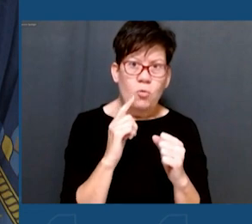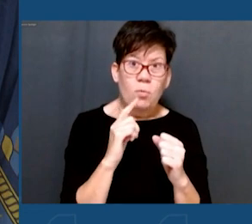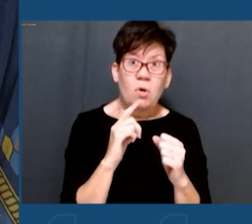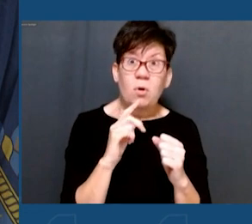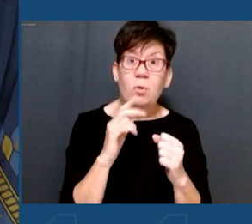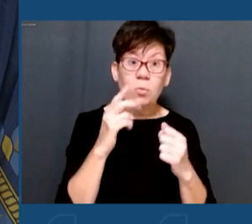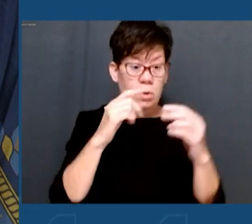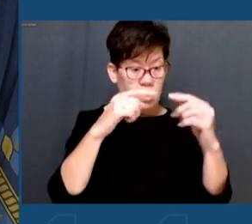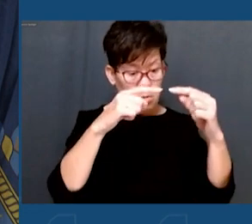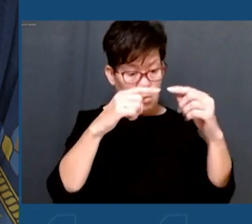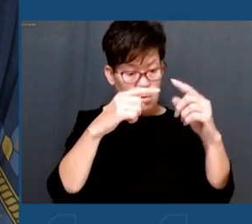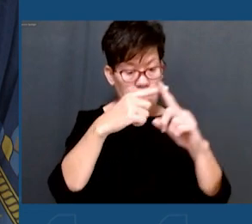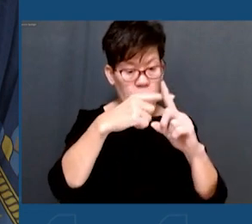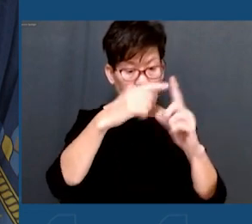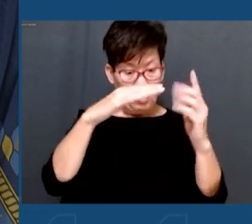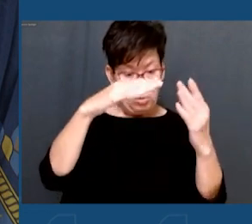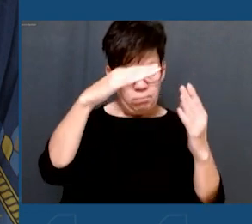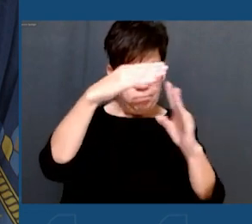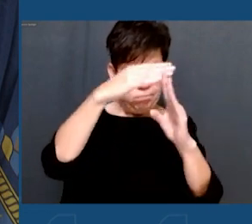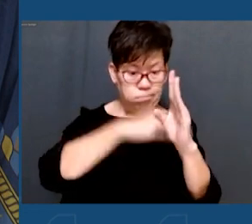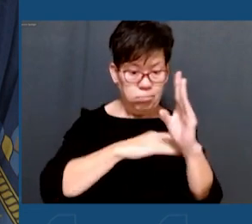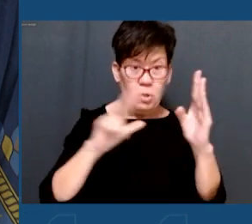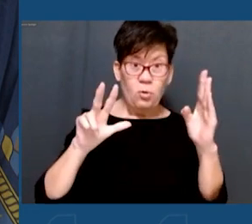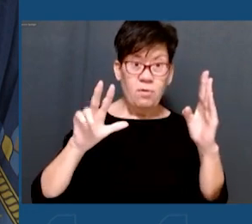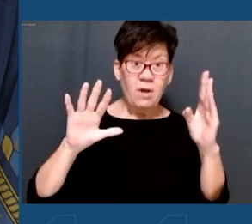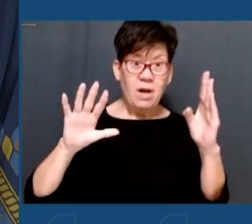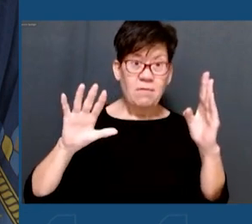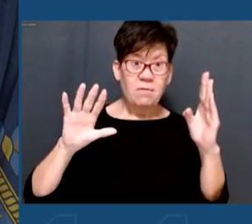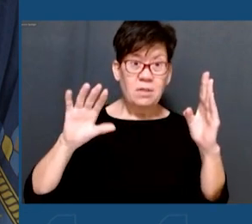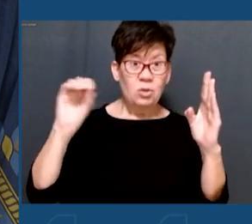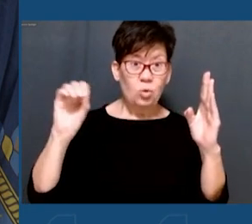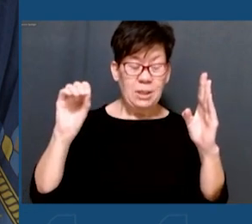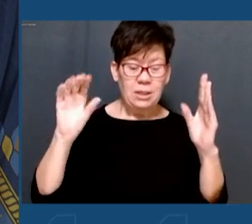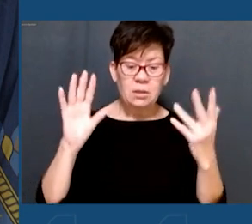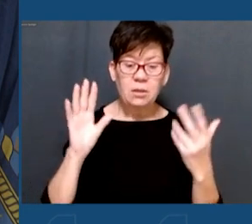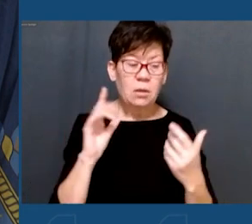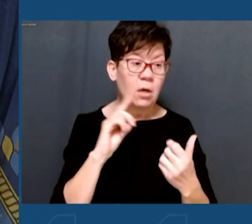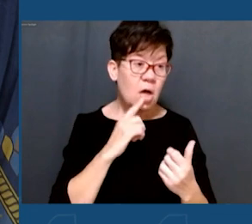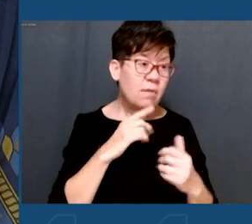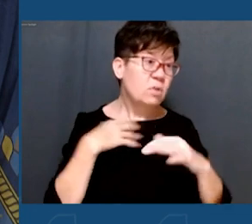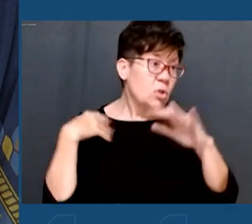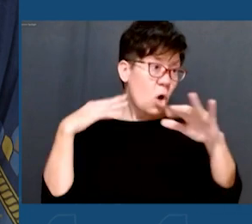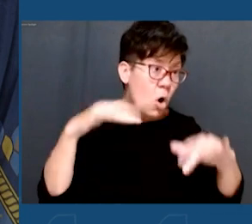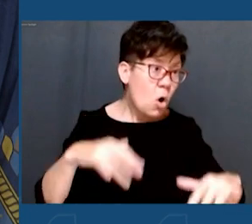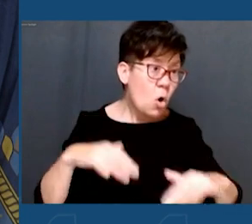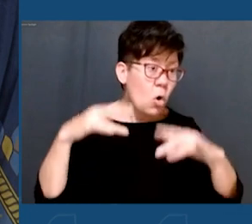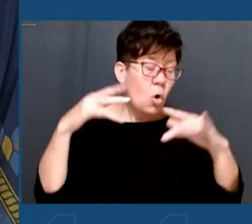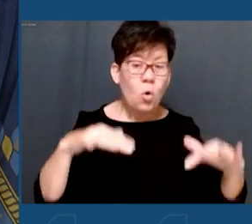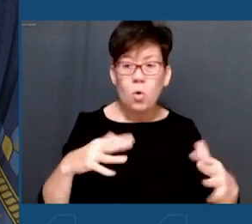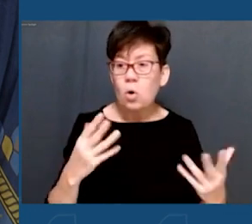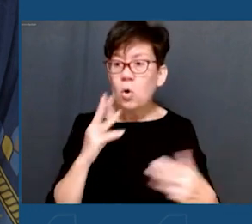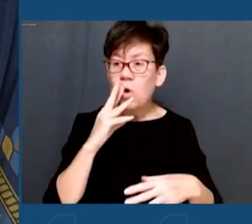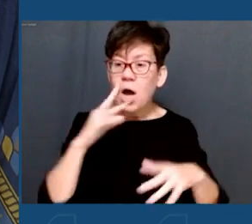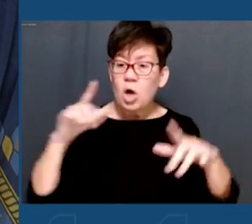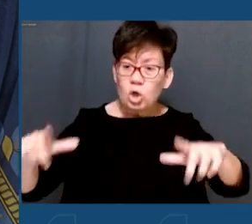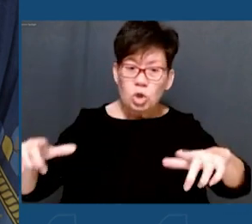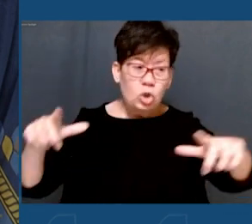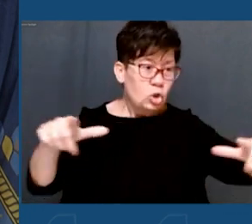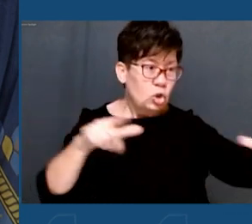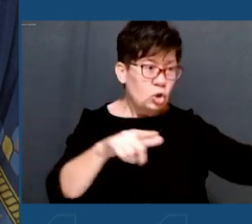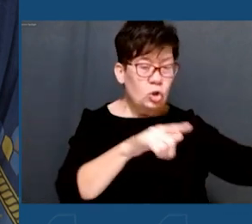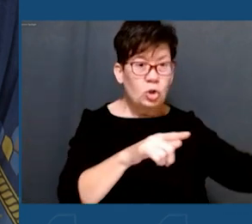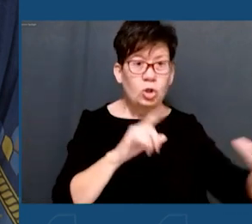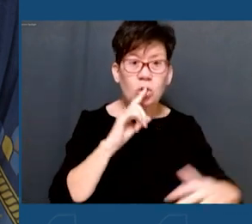some parts of our state, extremely low wind chills, and we'll have standing water and snow and dangerous road conditions. So Friday morning commute is going to